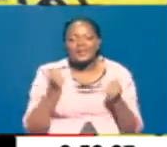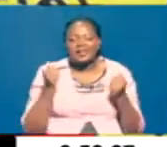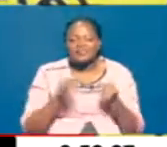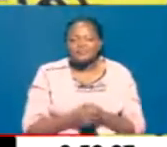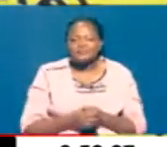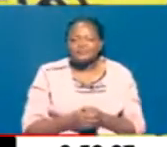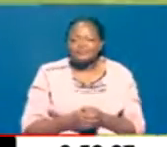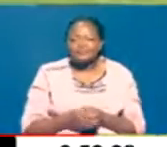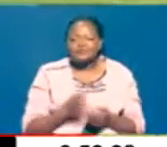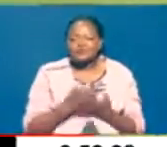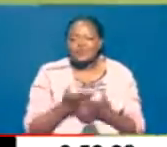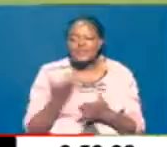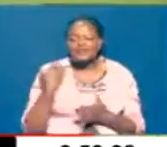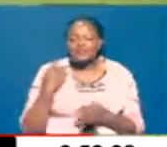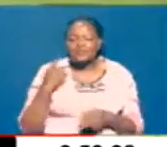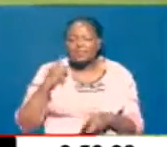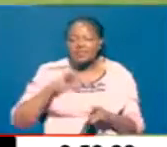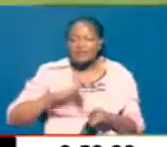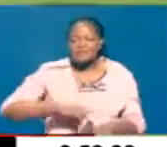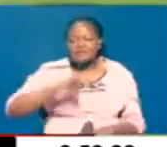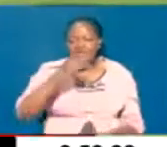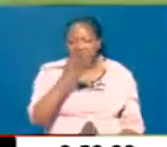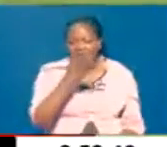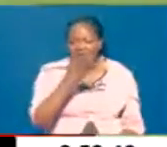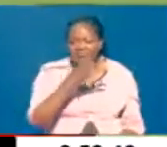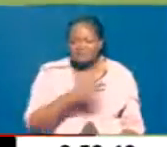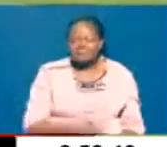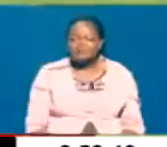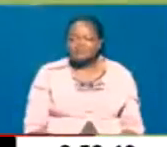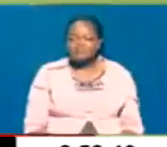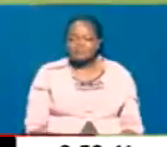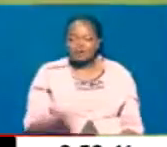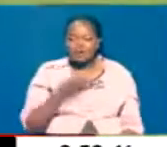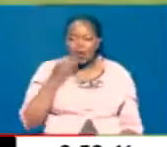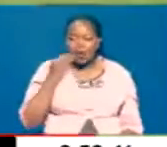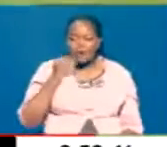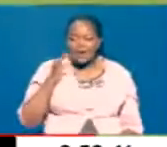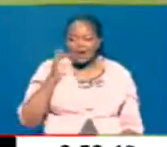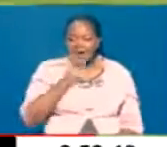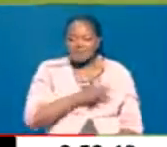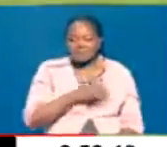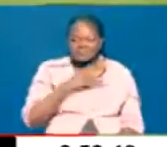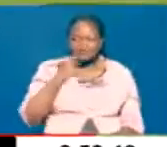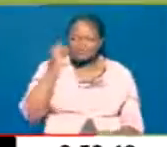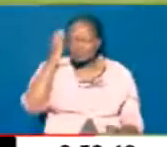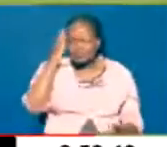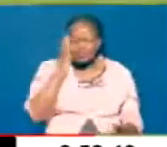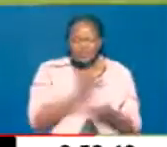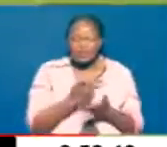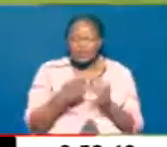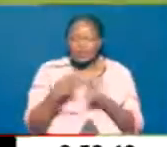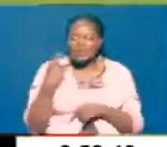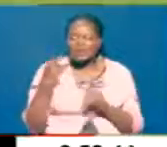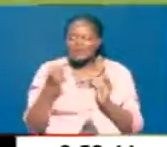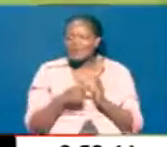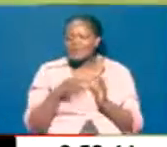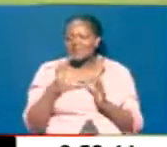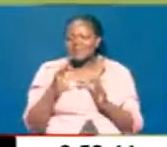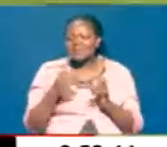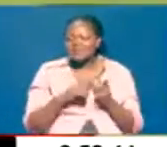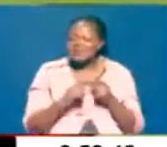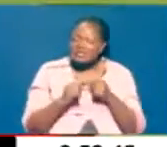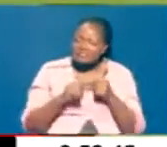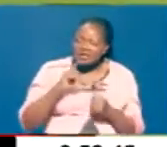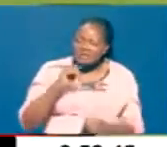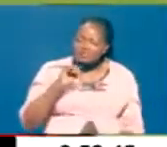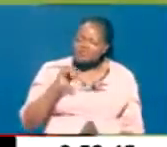vile tulivyokuwa kule. And with home ground advantage, Matano is sure of 3 points. The champions of Djibouti will need a win or a